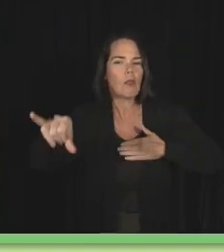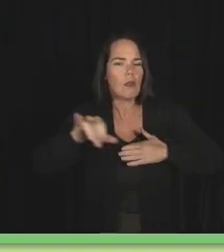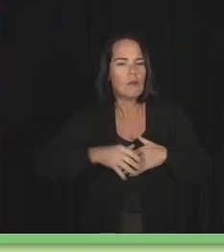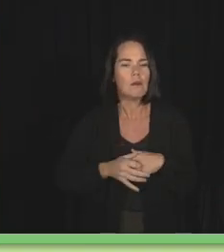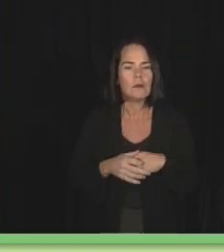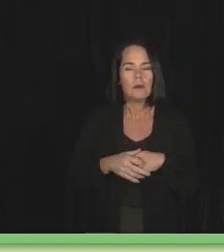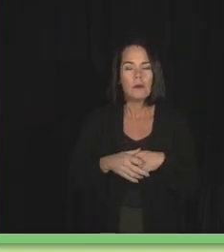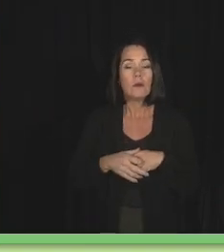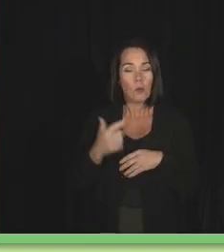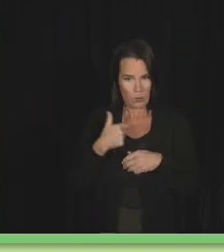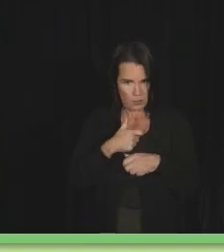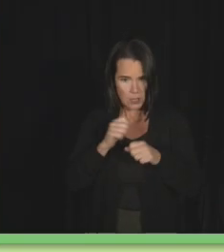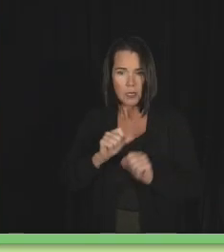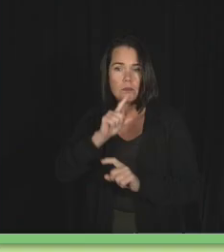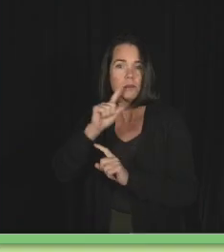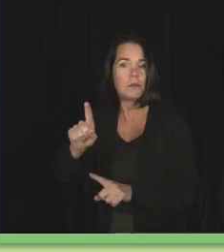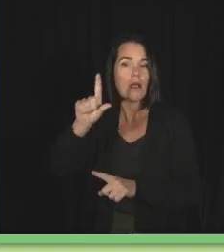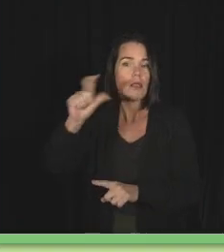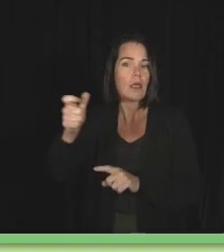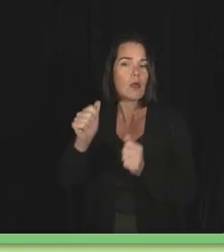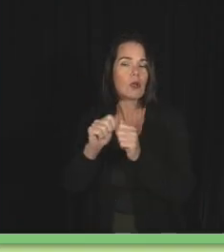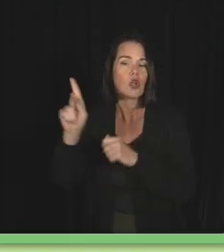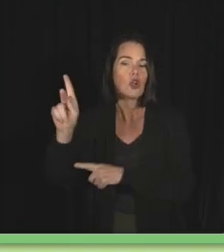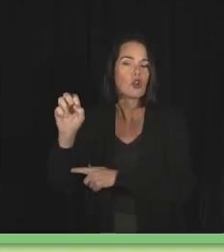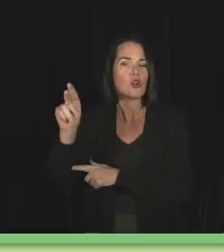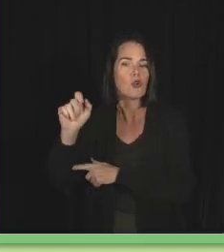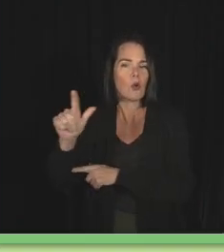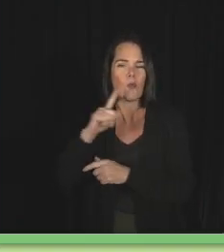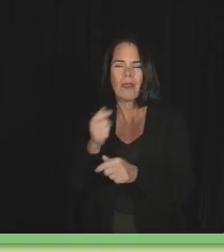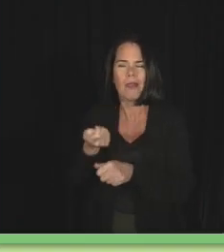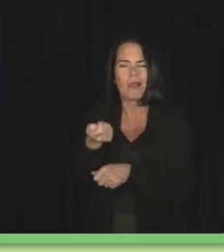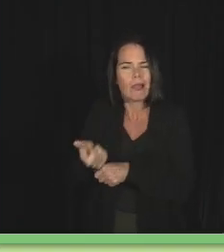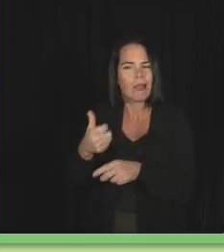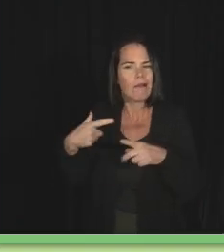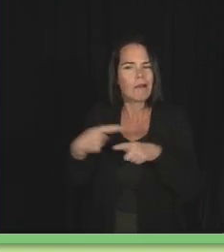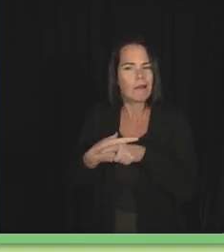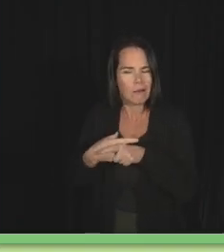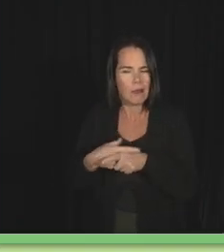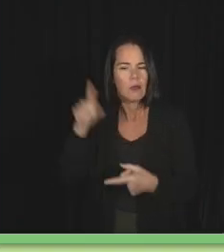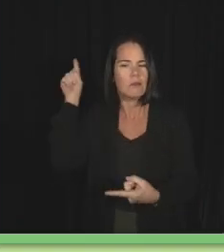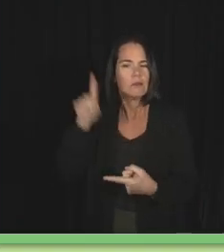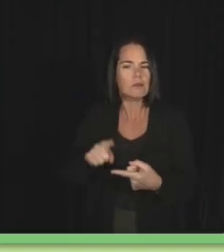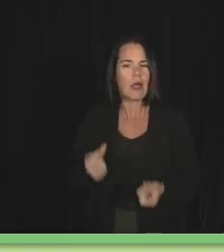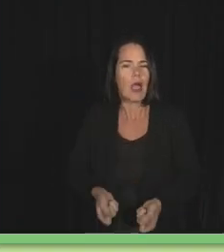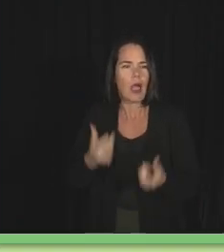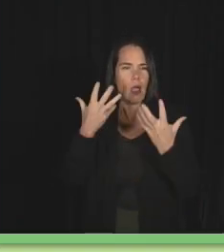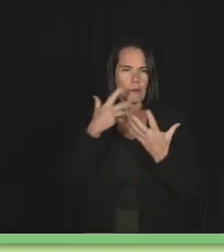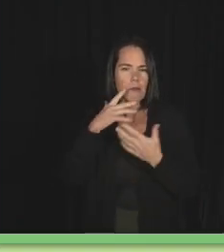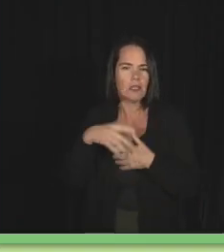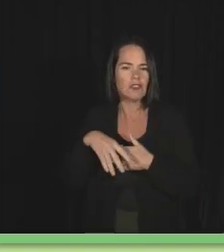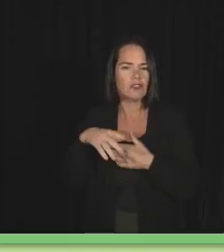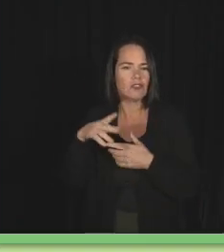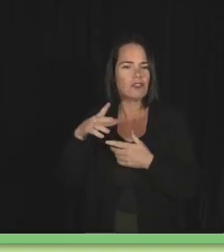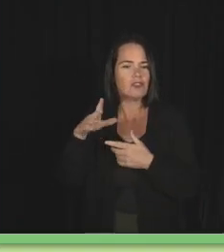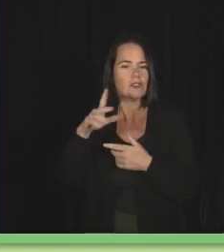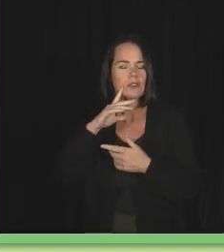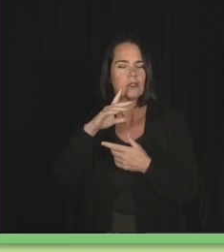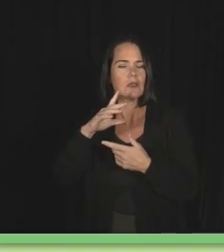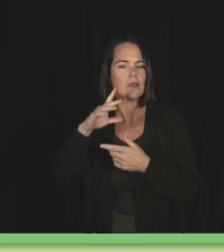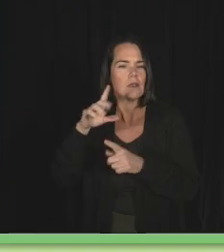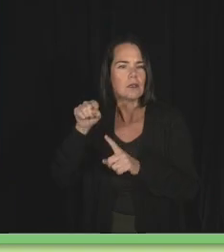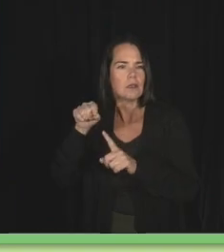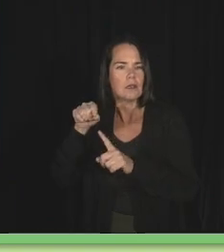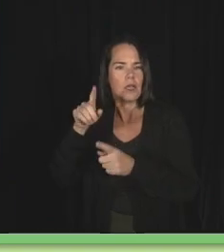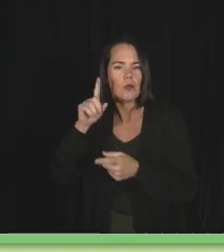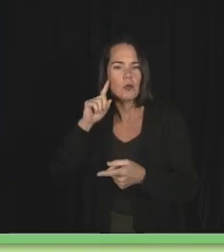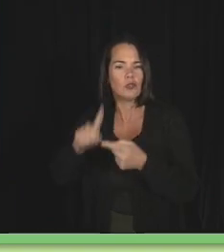Linux kernel with minimal kernel config. This helps reduce the attack surface and minimizes the kernel